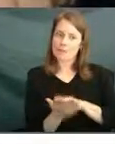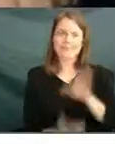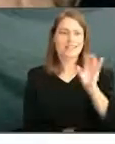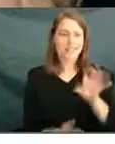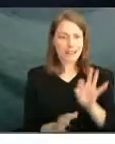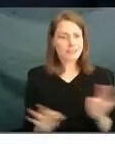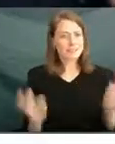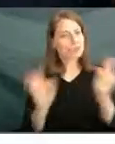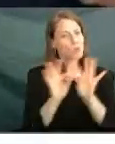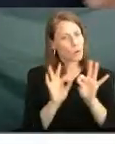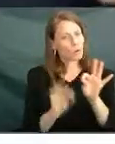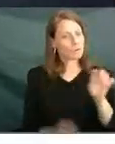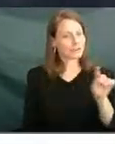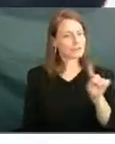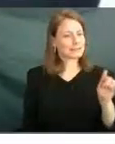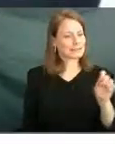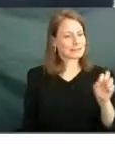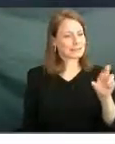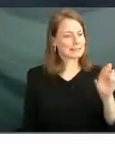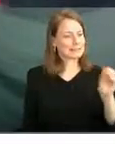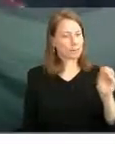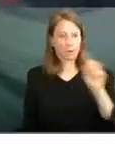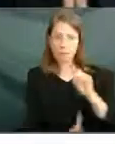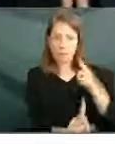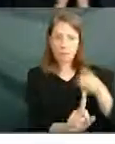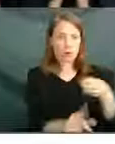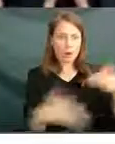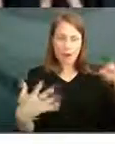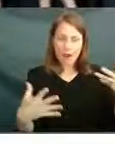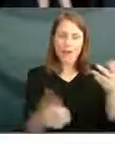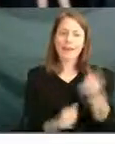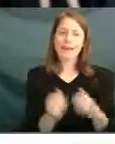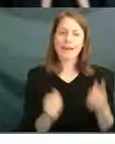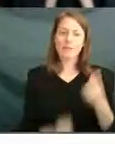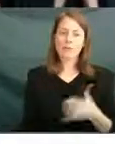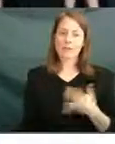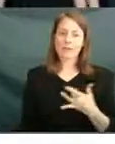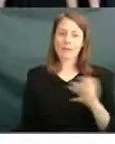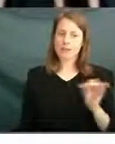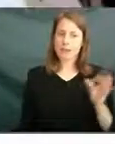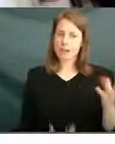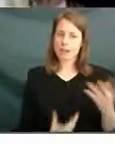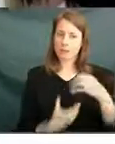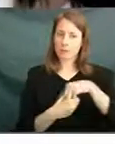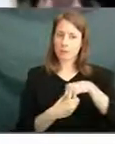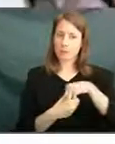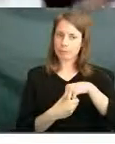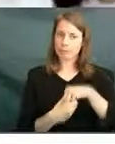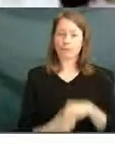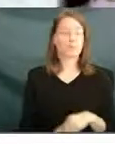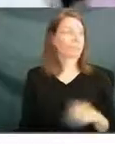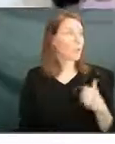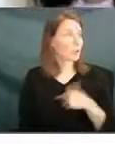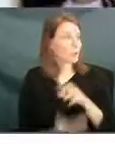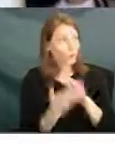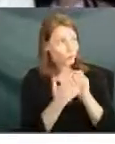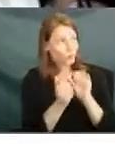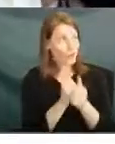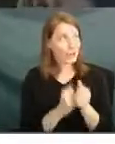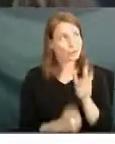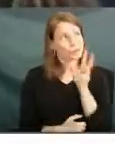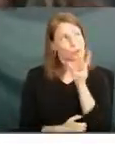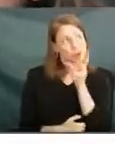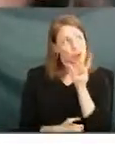We learn to talk out and sing in front of the whole school, and that gives people good